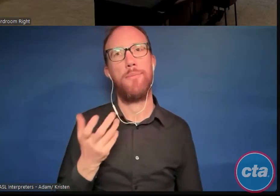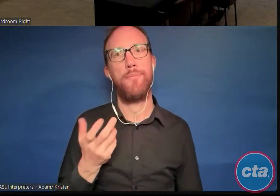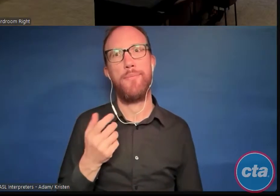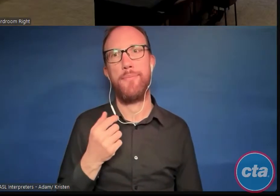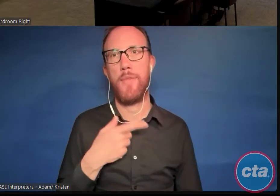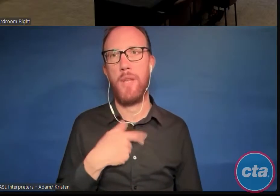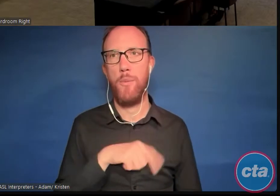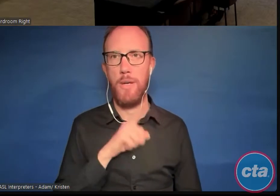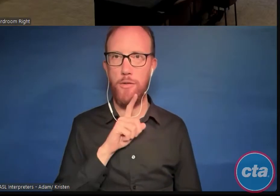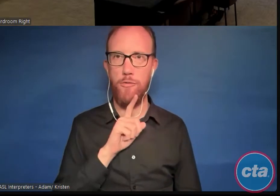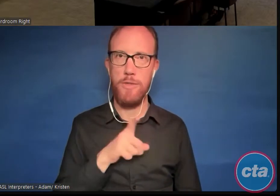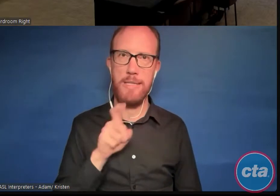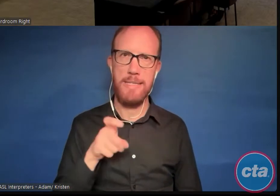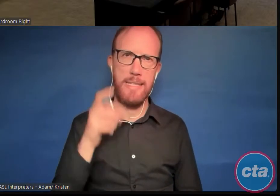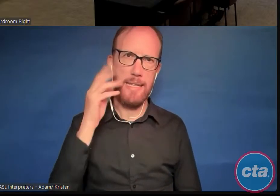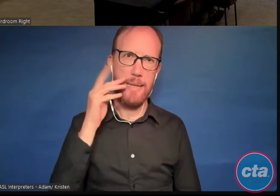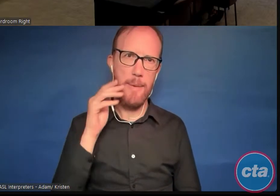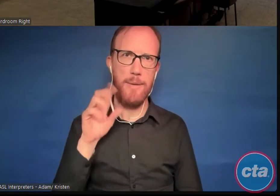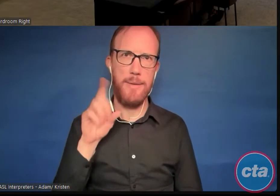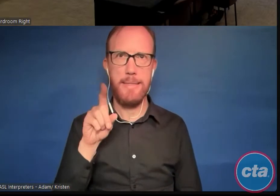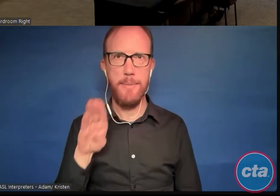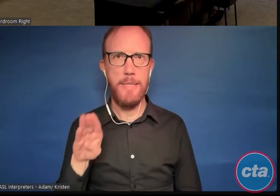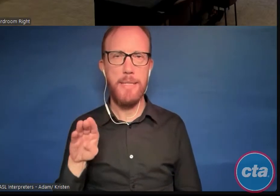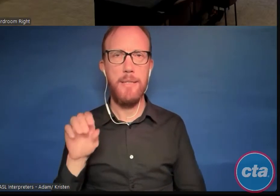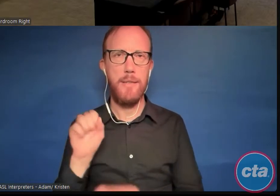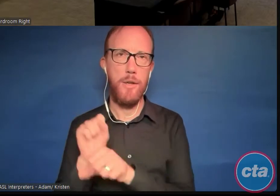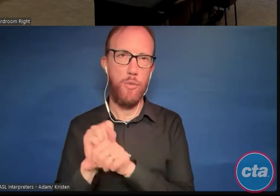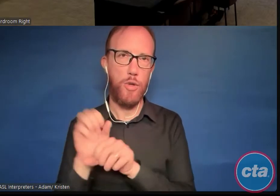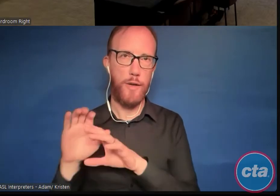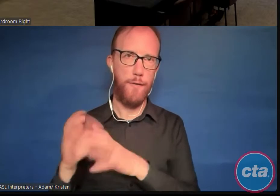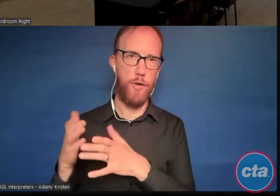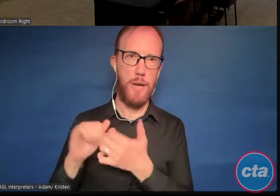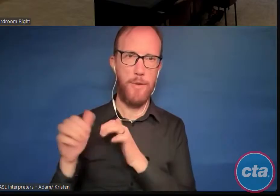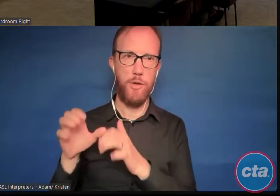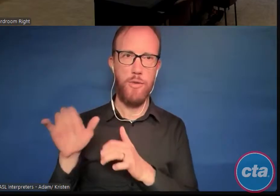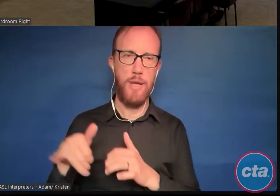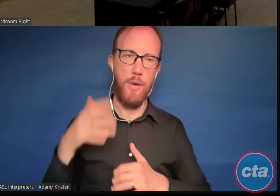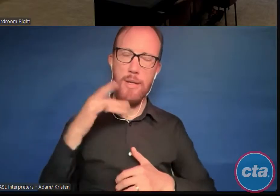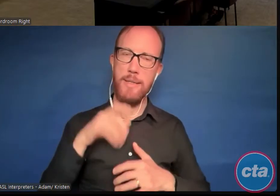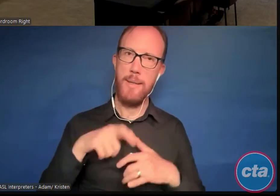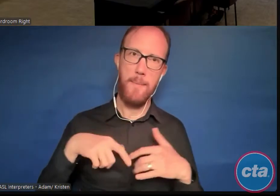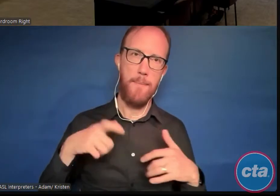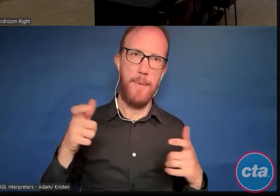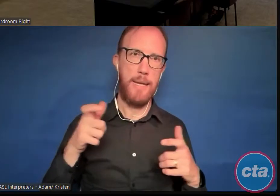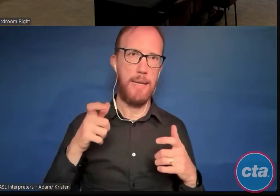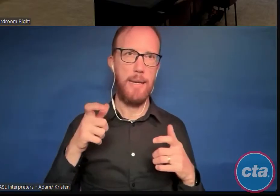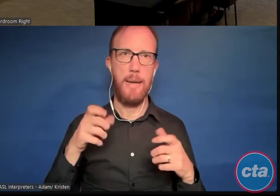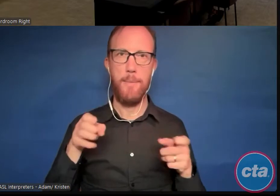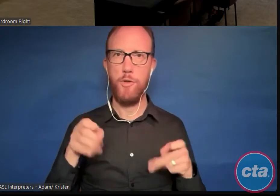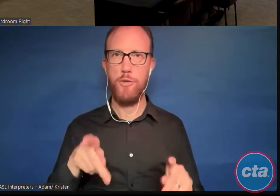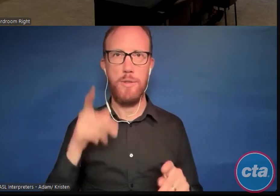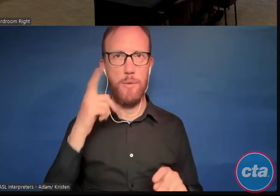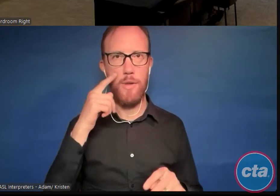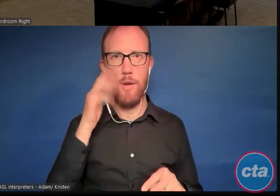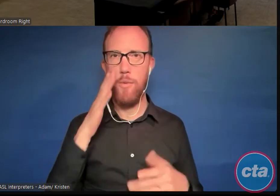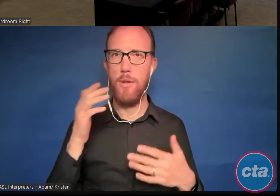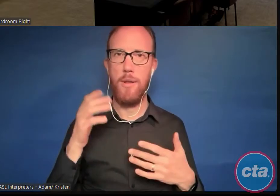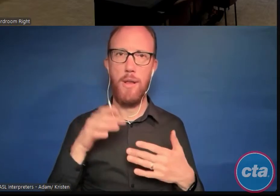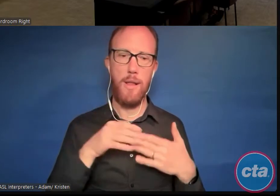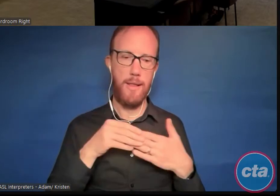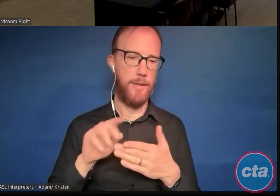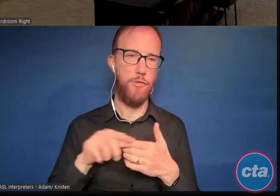rethink how we do DB and workforce, because it was a monumental opportunity that we believed was going to be the cascade of a lot of great things to come. Not